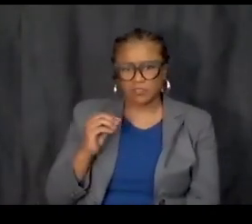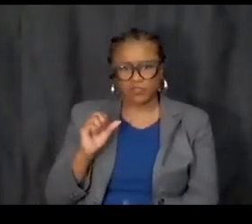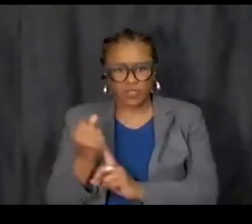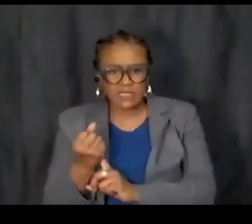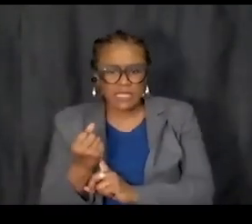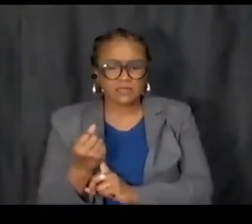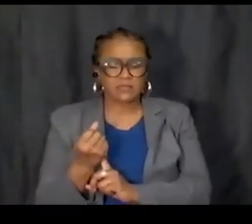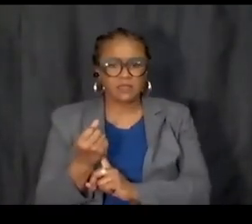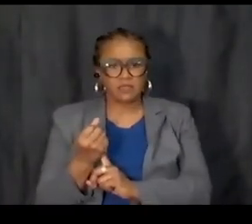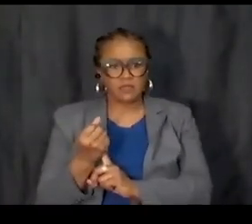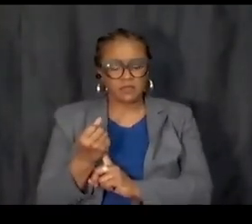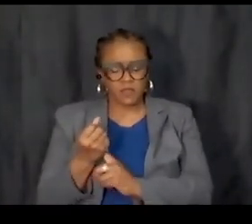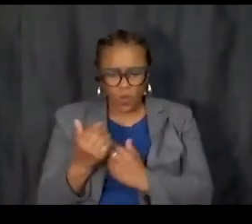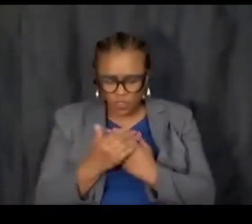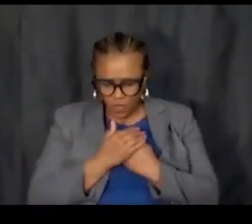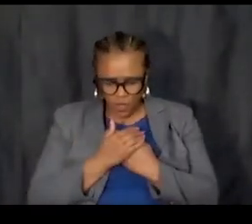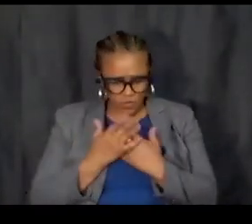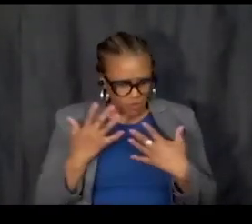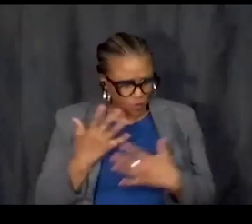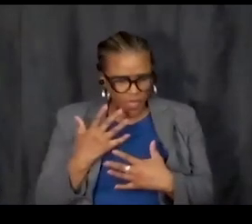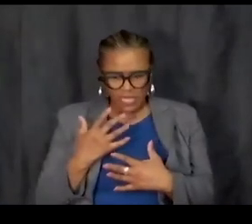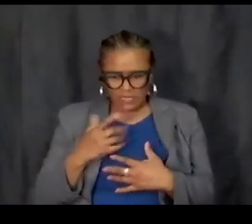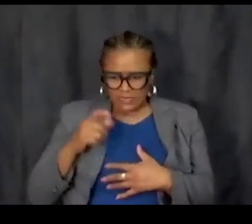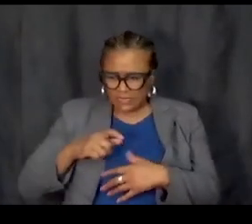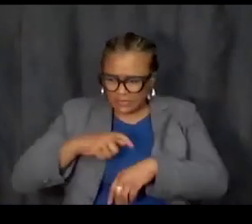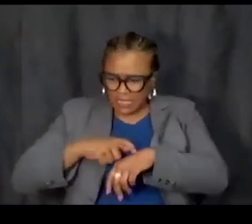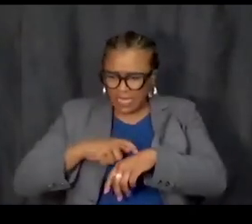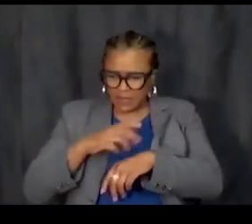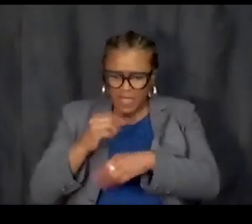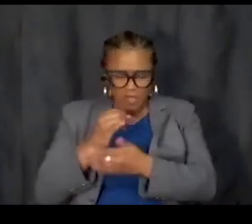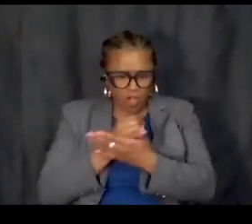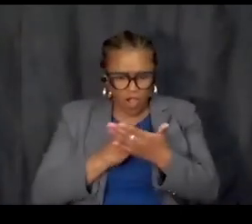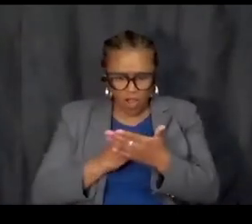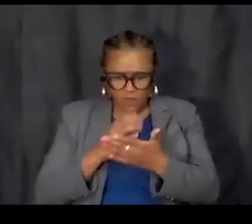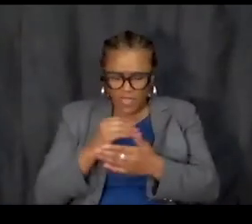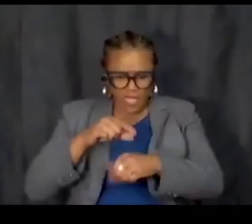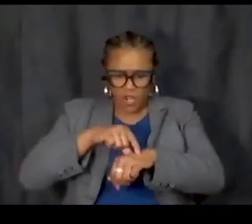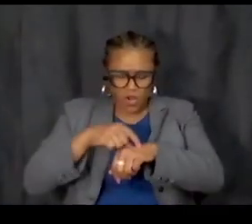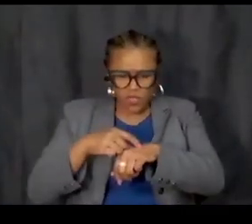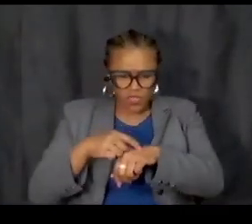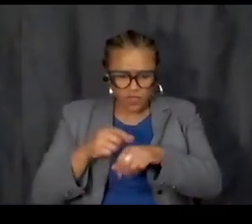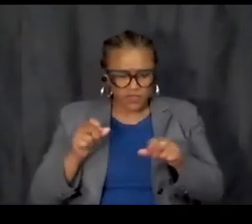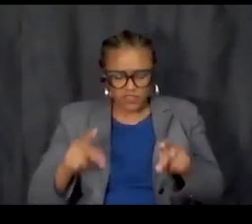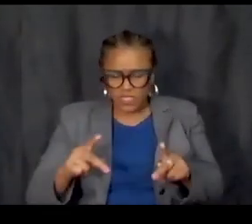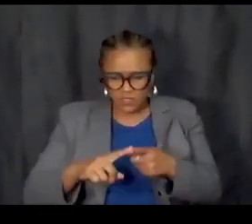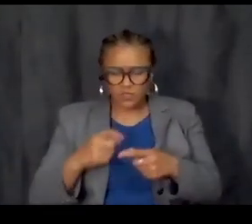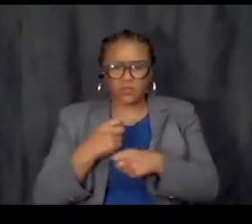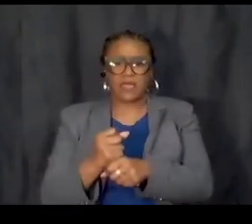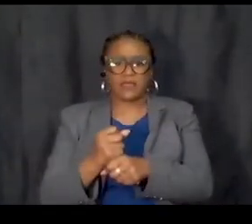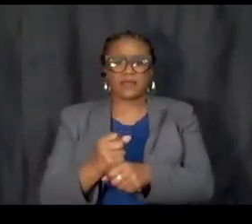circumstance, holding close what took time and art and an earth of chance to make.